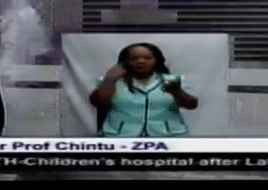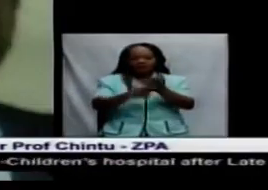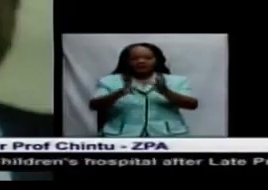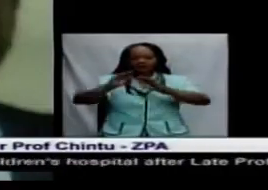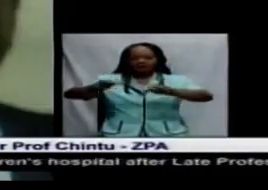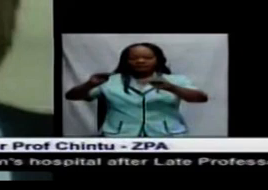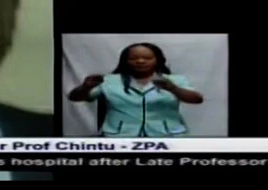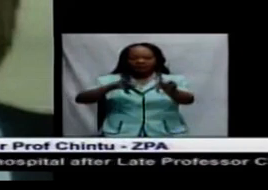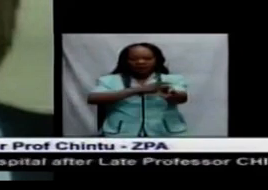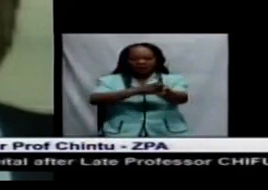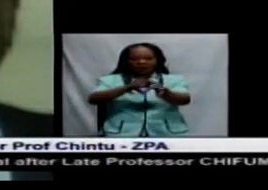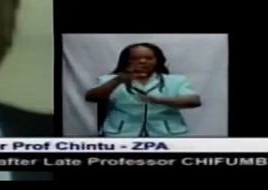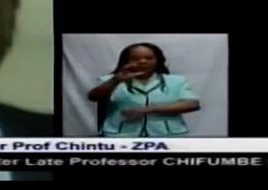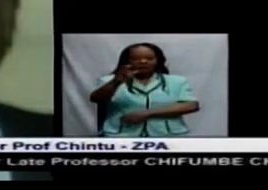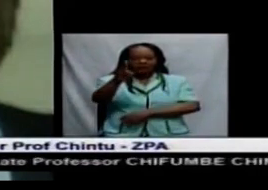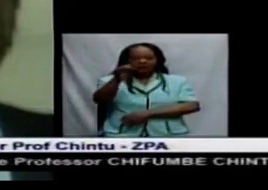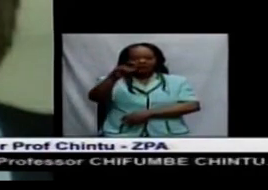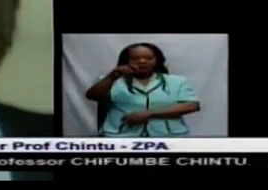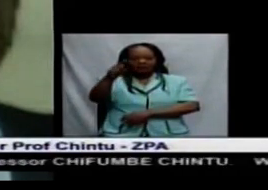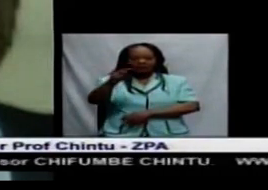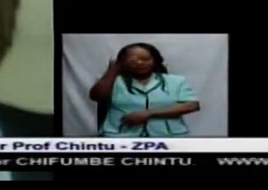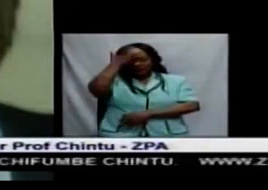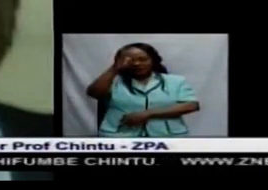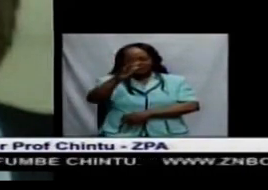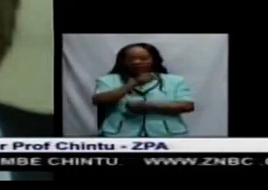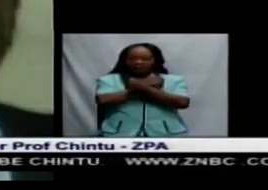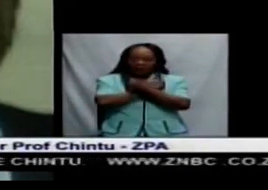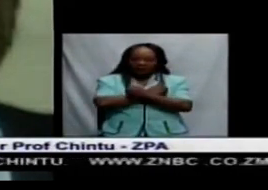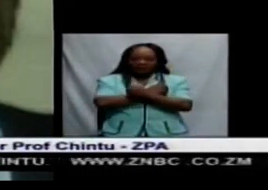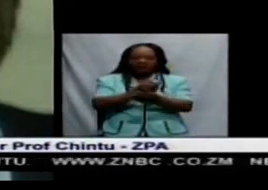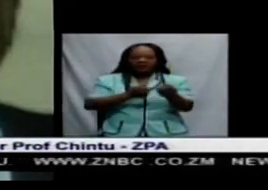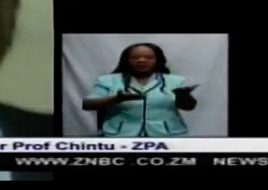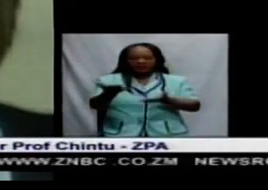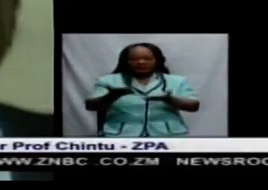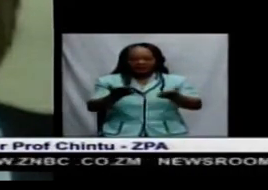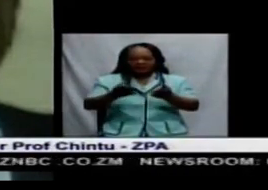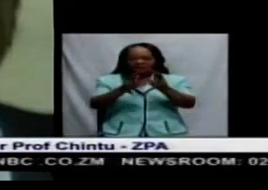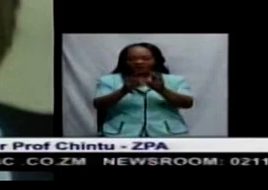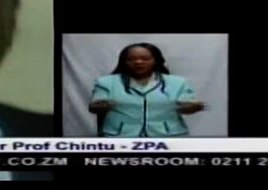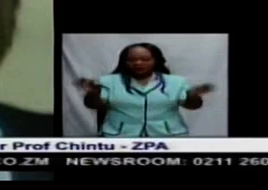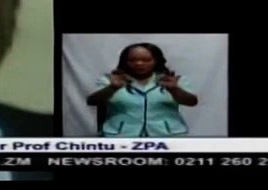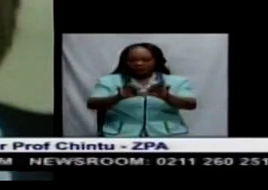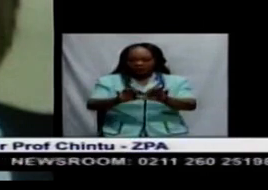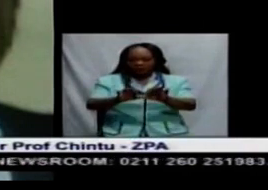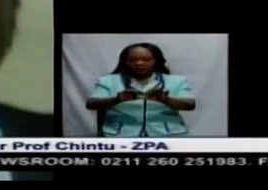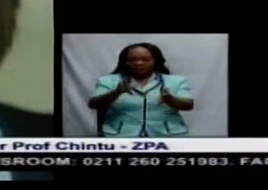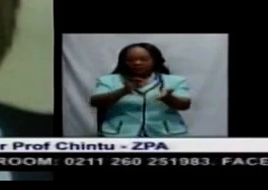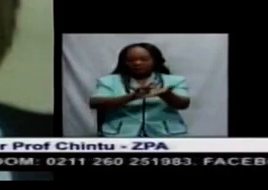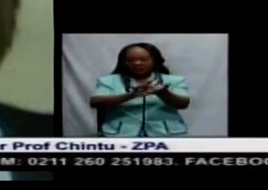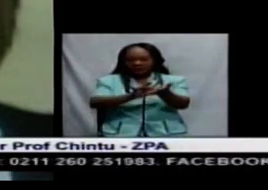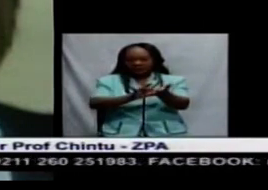He said Professor Chintu saved mankind with diligence and passion, an attribute that is important in